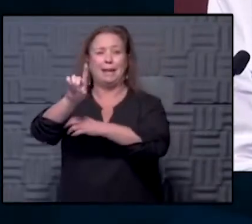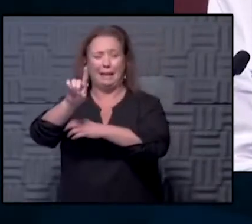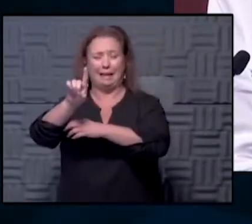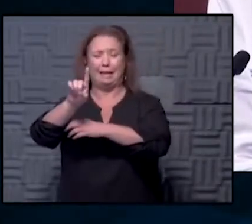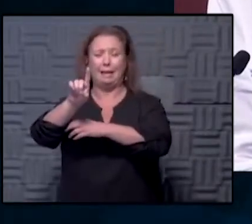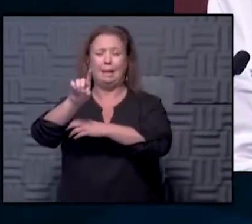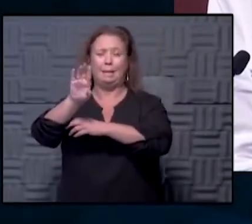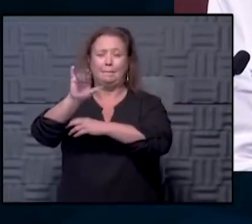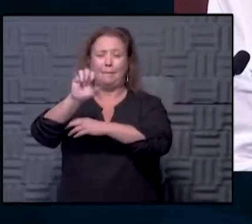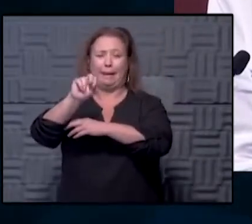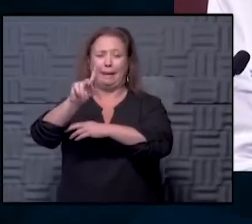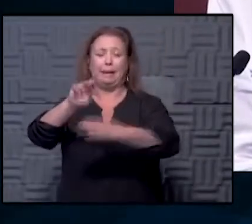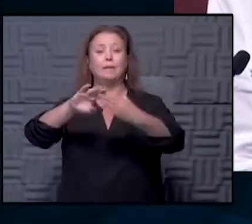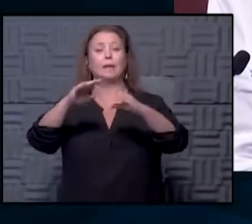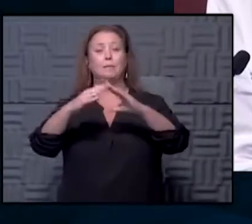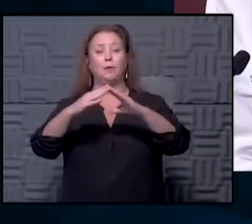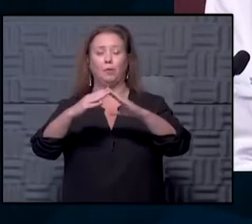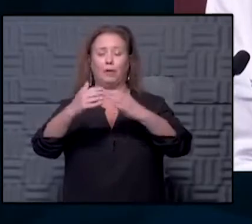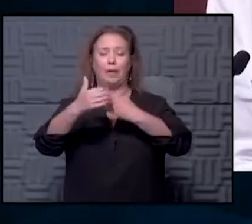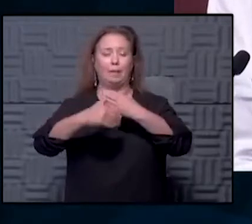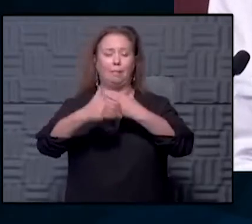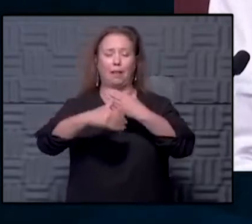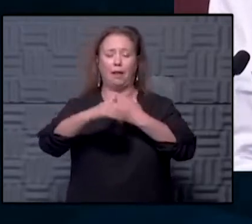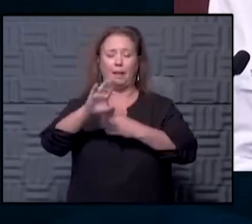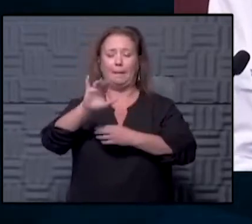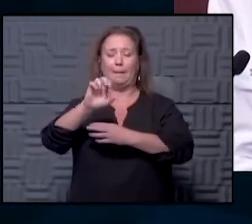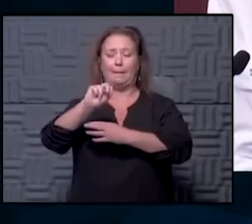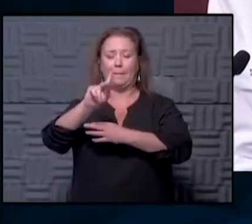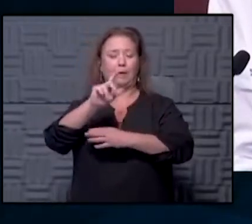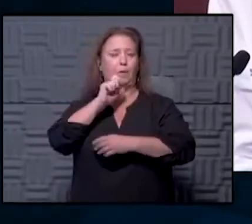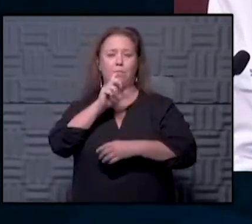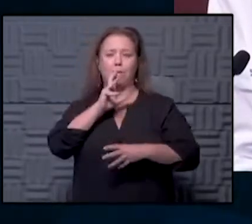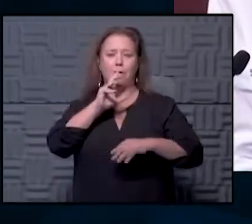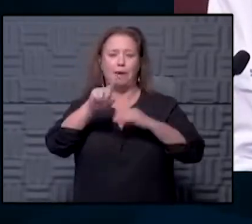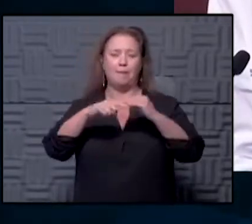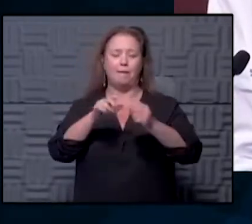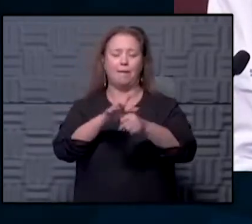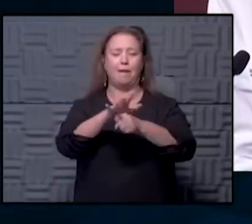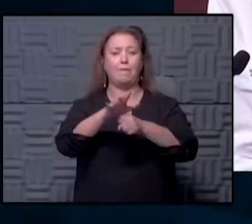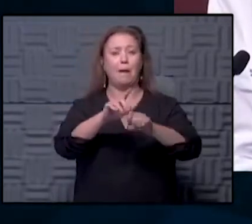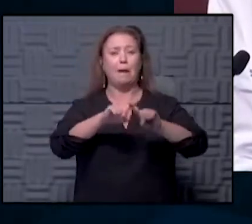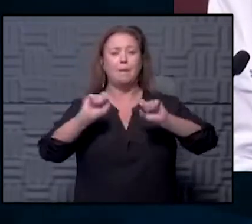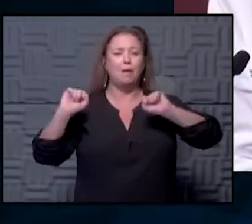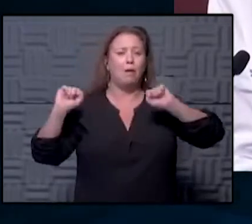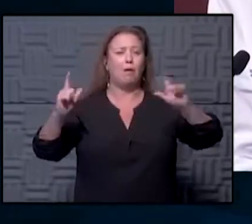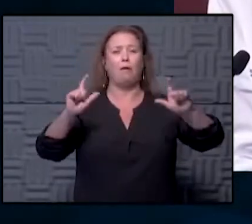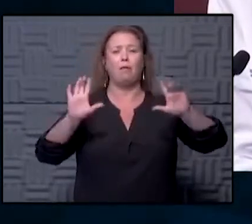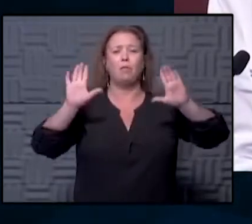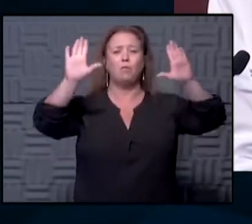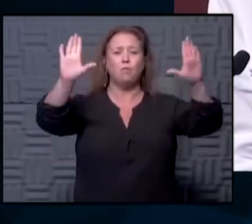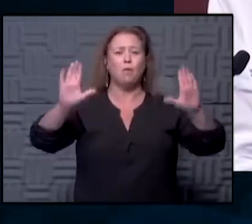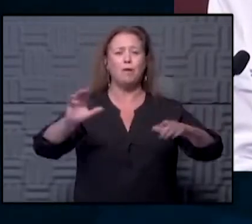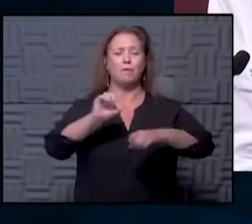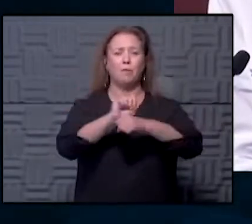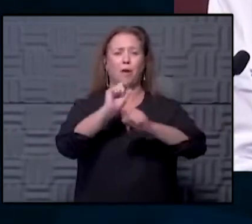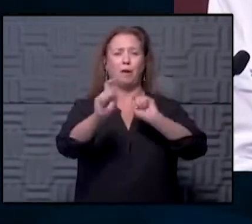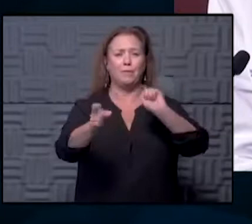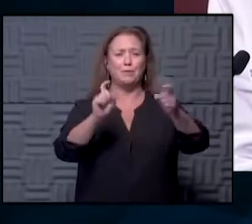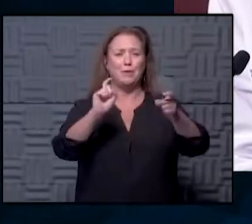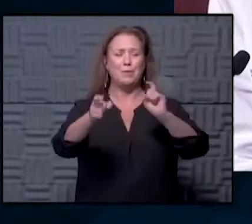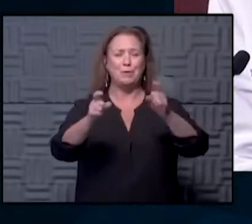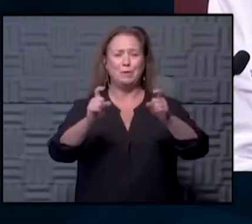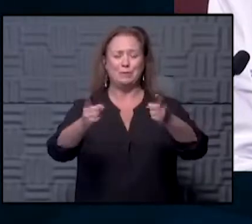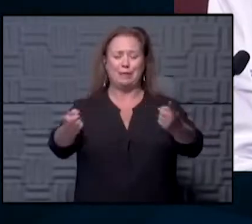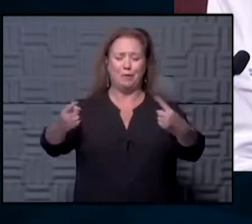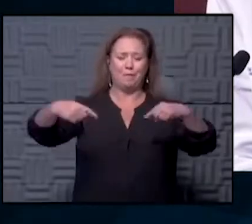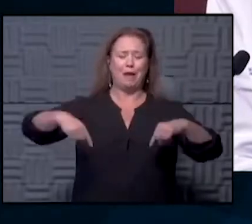Center does, is probably not talked about enough. And the great work from all of our donors that are out there, thank you so much. They're